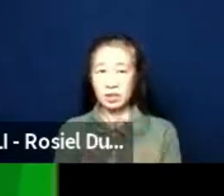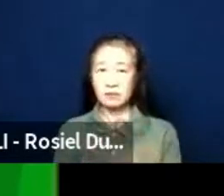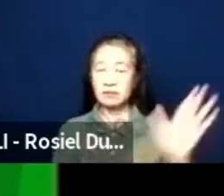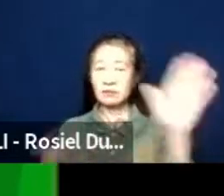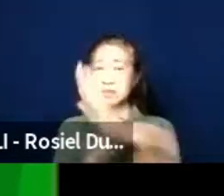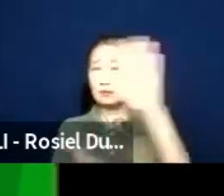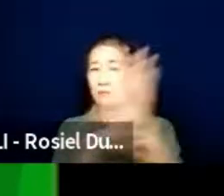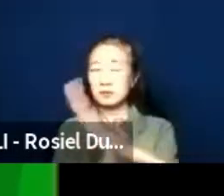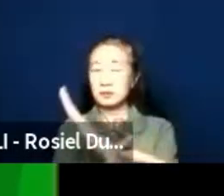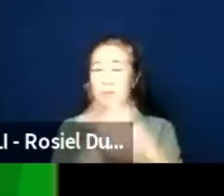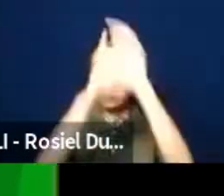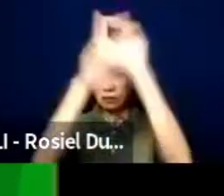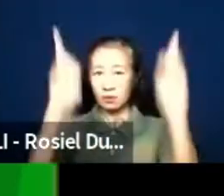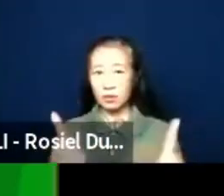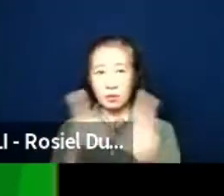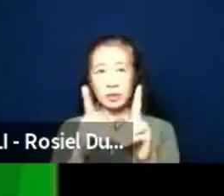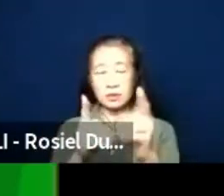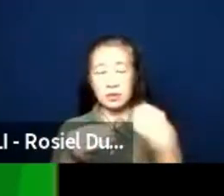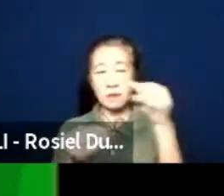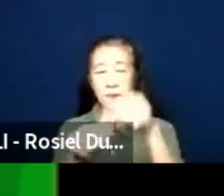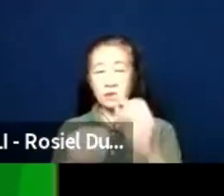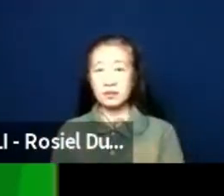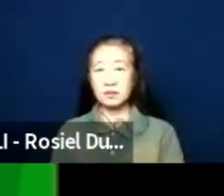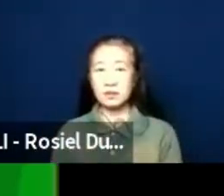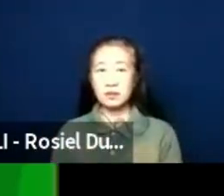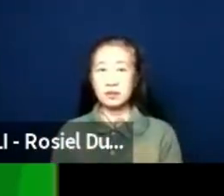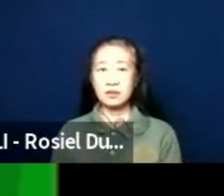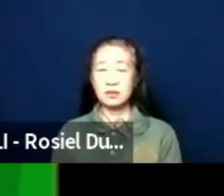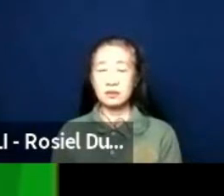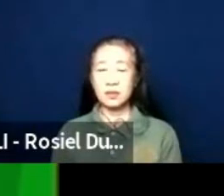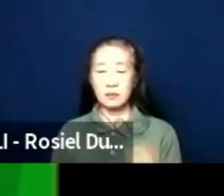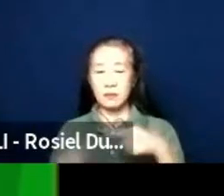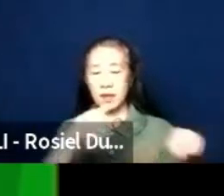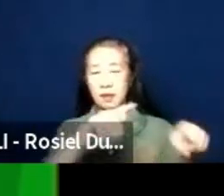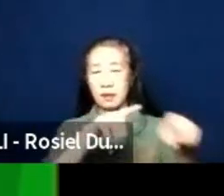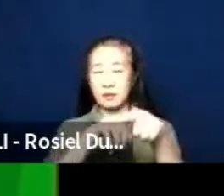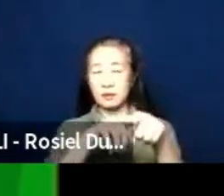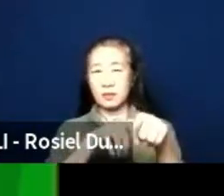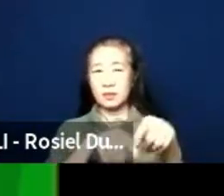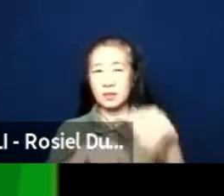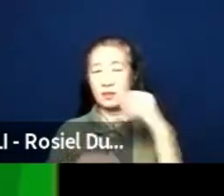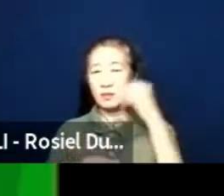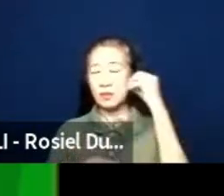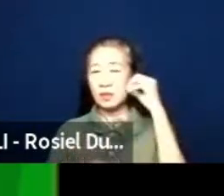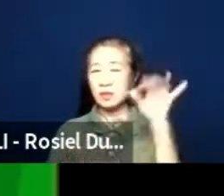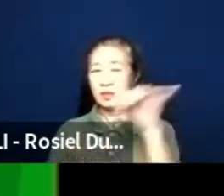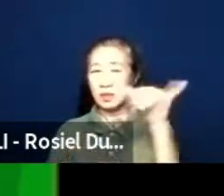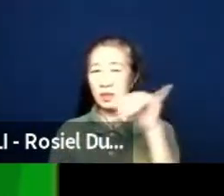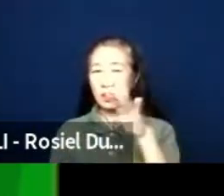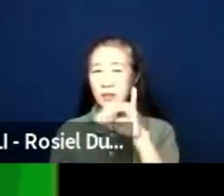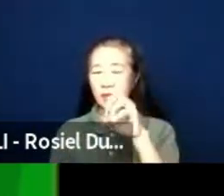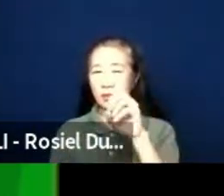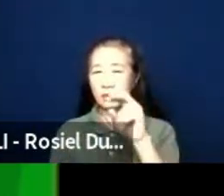documents about the wandering away from home. It's like a biodata of the child that you can